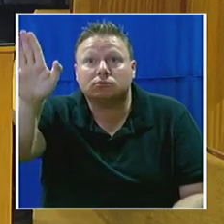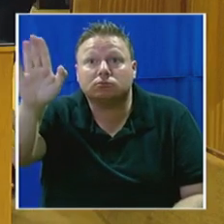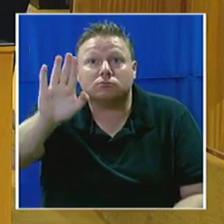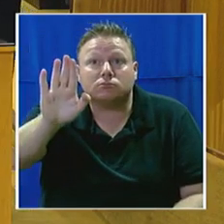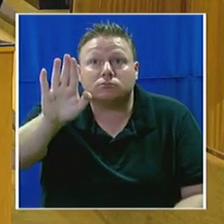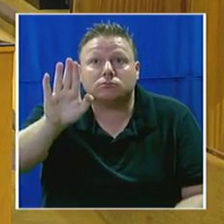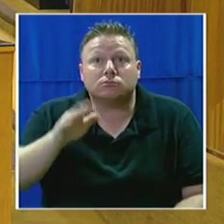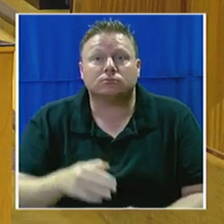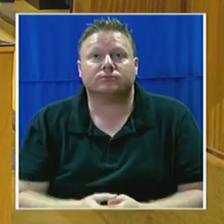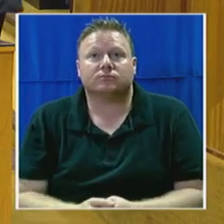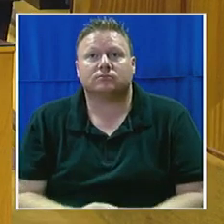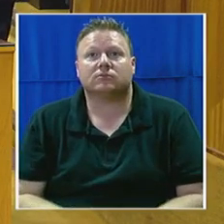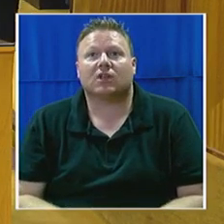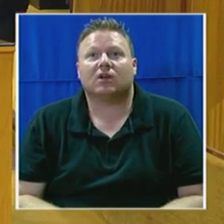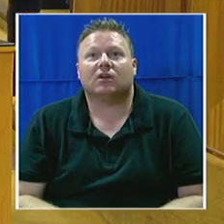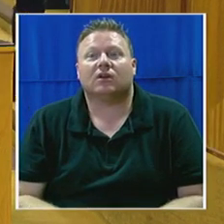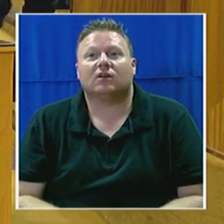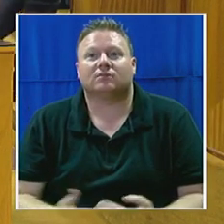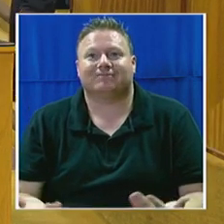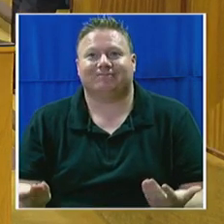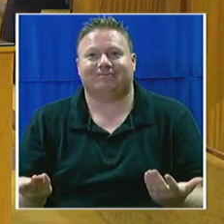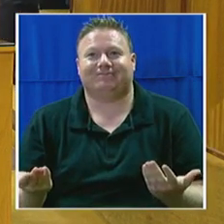The time is up, Honourable Member.